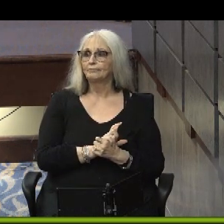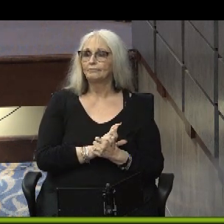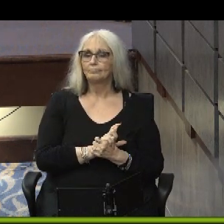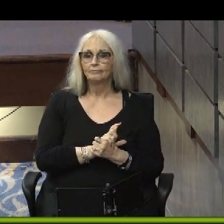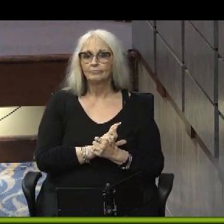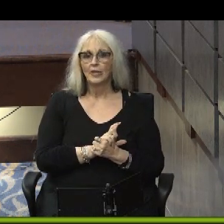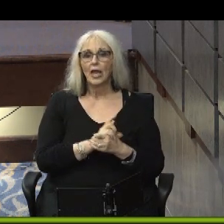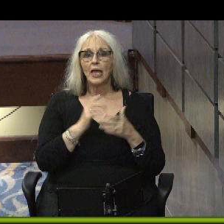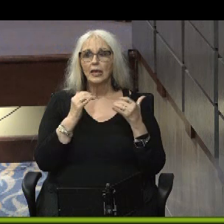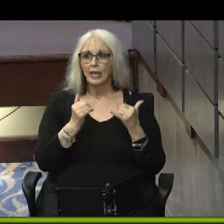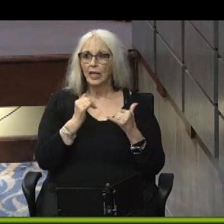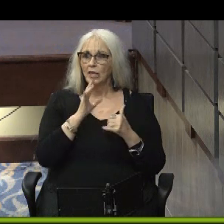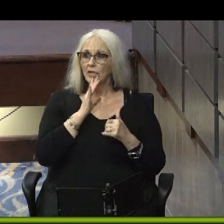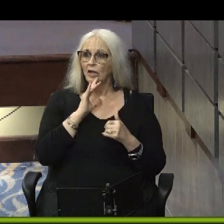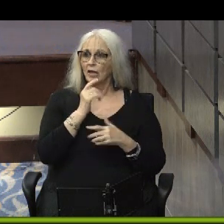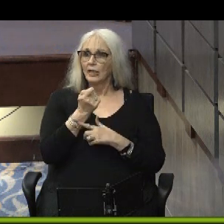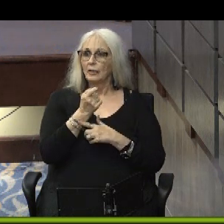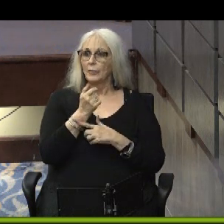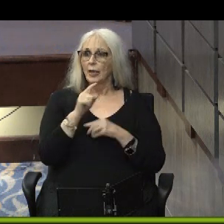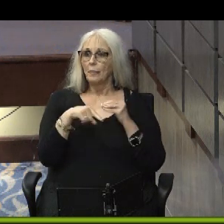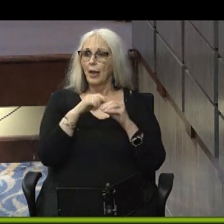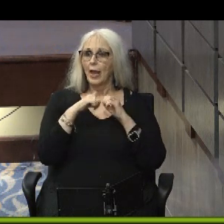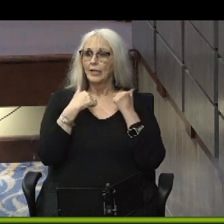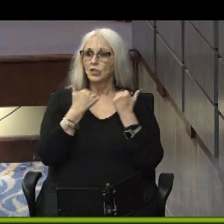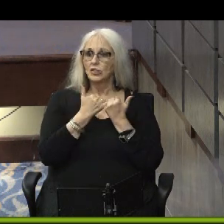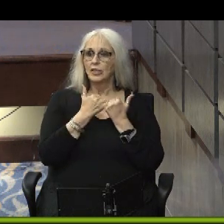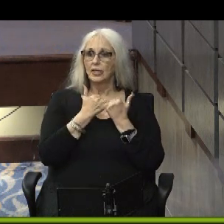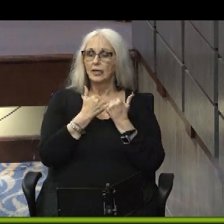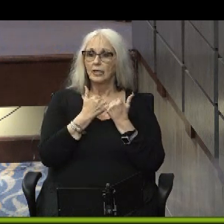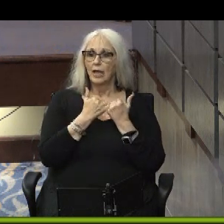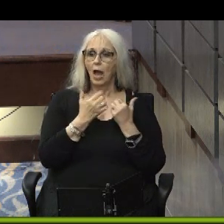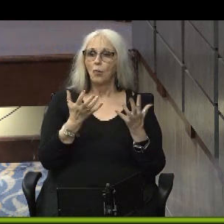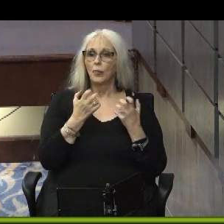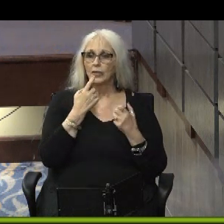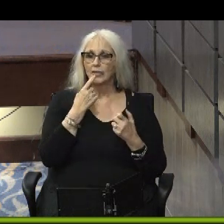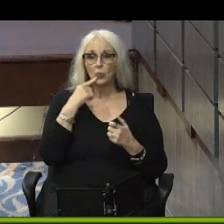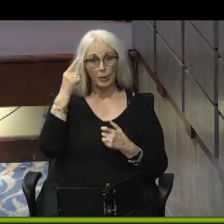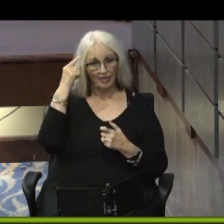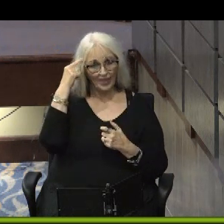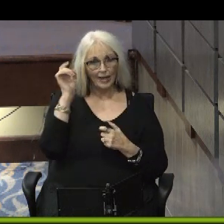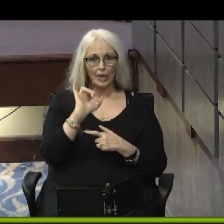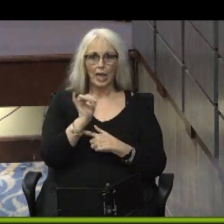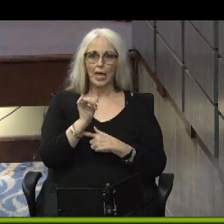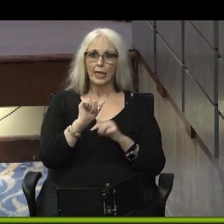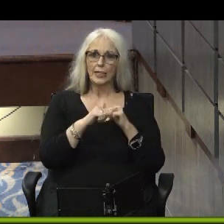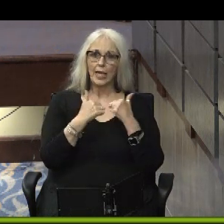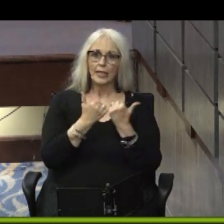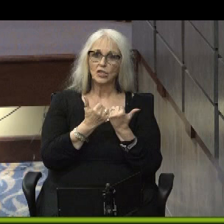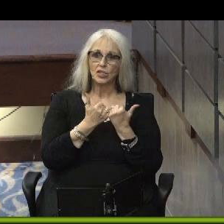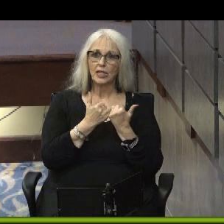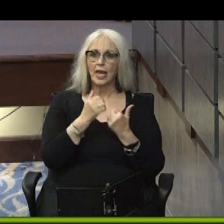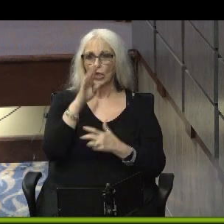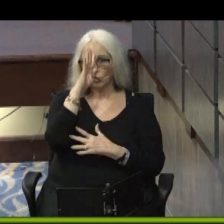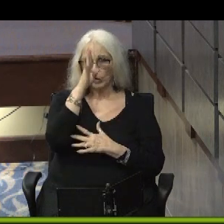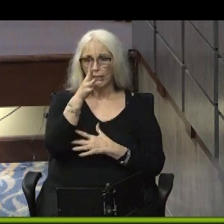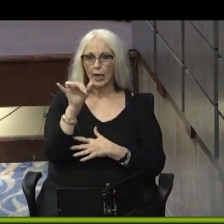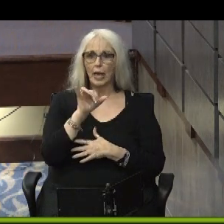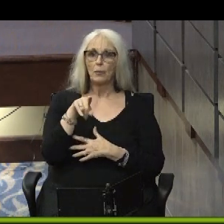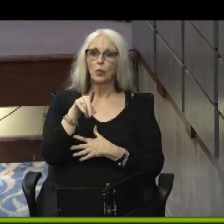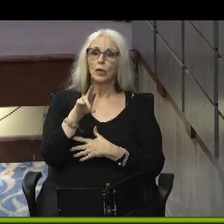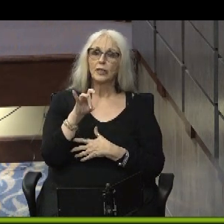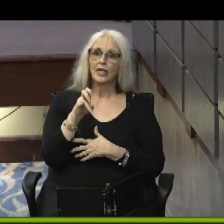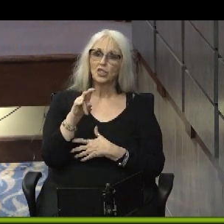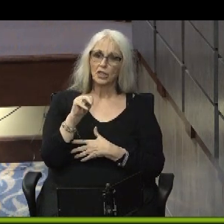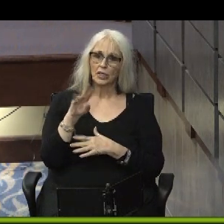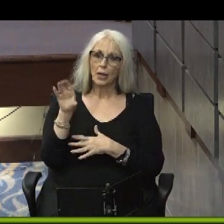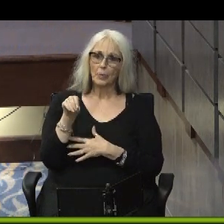So just to speak a little bit about our agency, we like to say, we think like an agency, design like a studio, and create like a production company, just